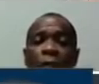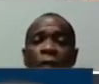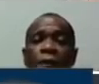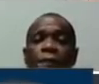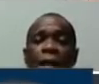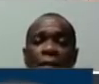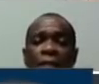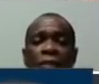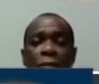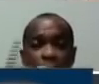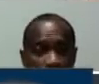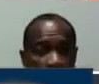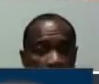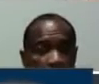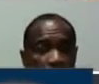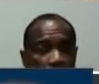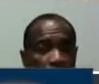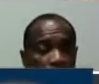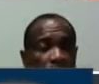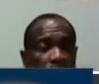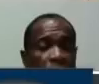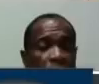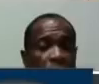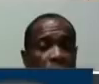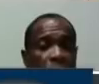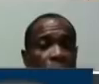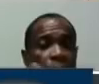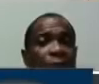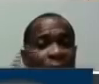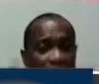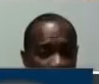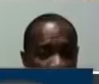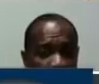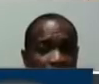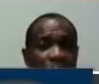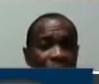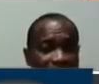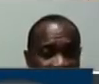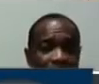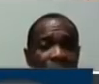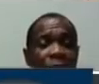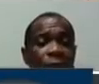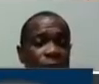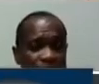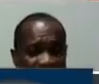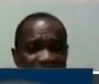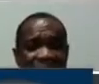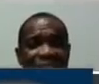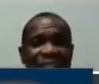effect, is a killing virus. That's the fact. That's the fact. Next one.